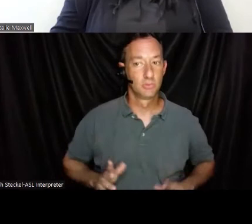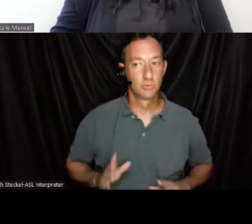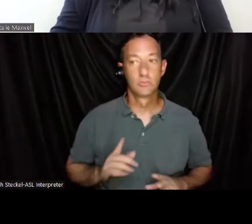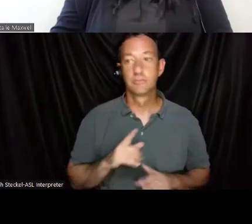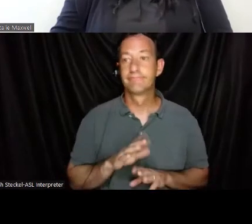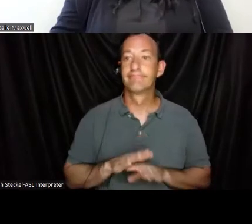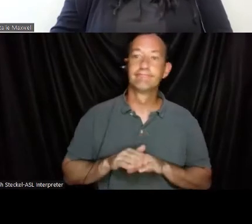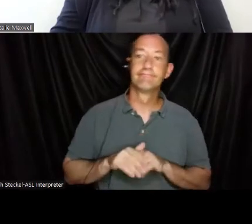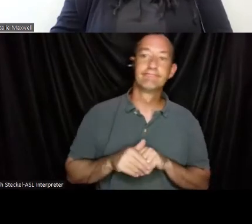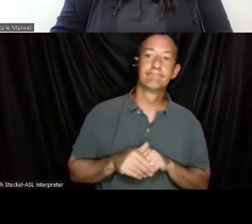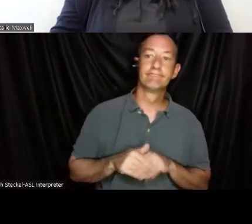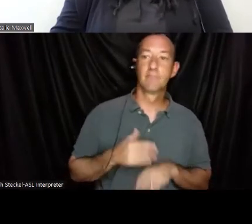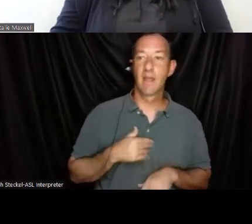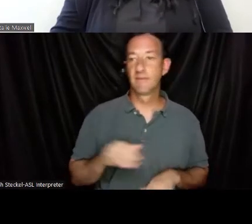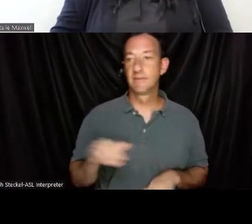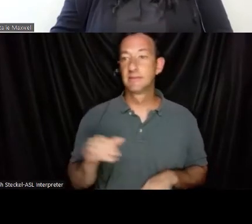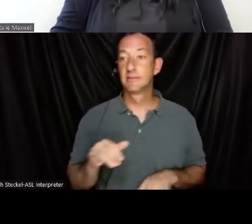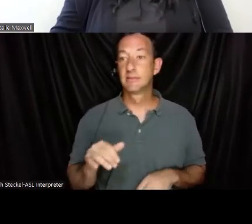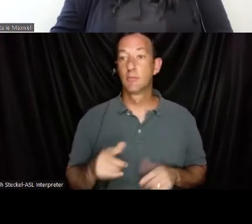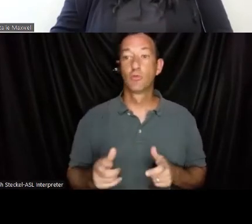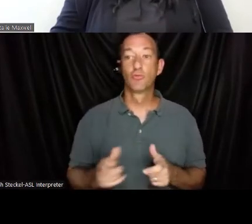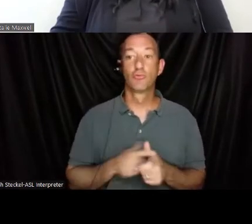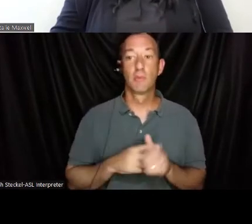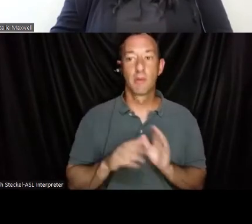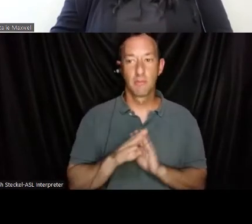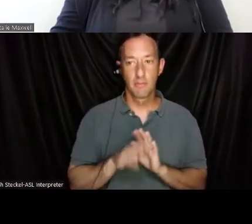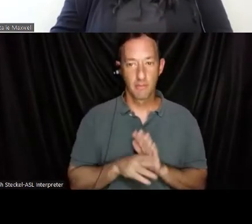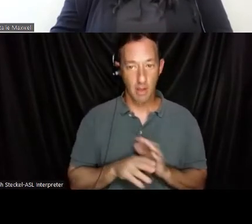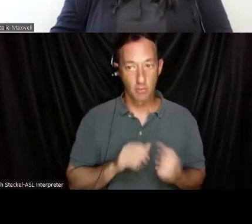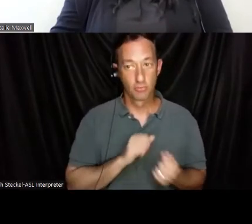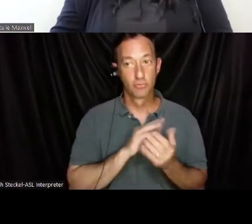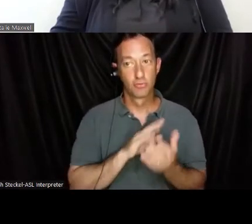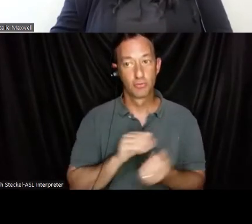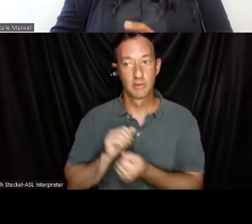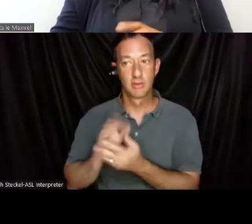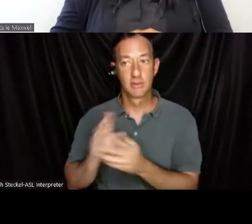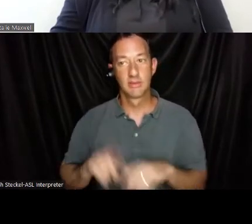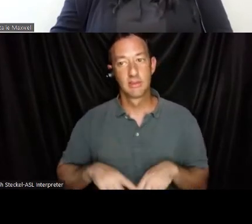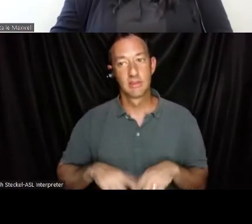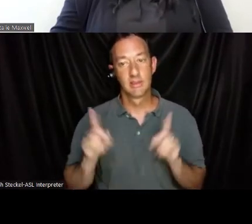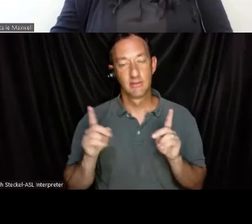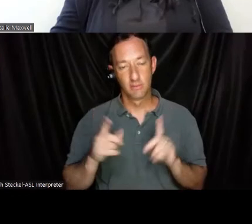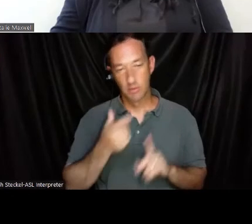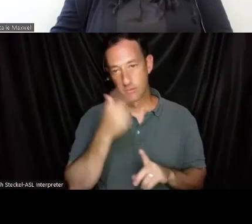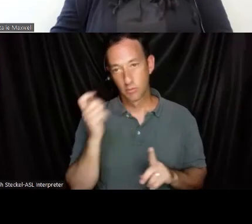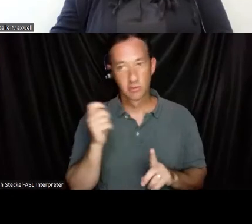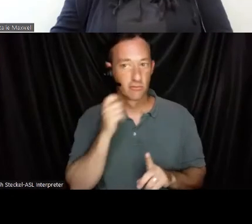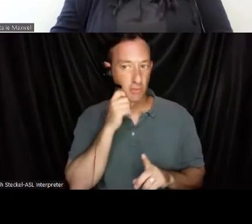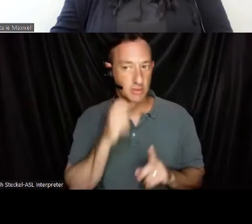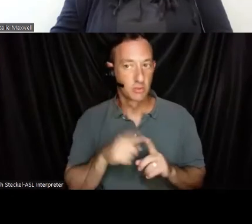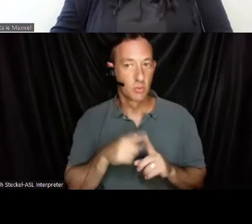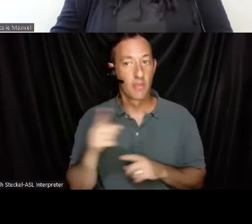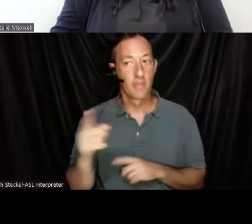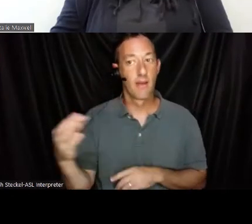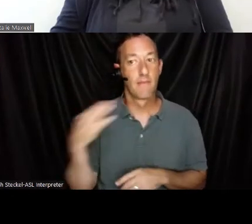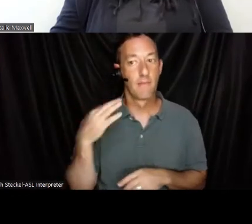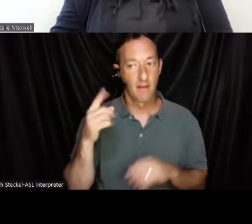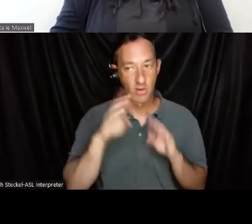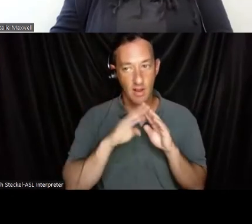having similar criminal backgrounds were treated differently on the basis of race when they went to apply for housing in the DC